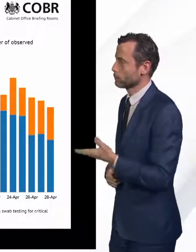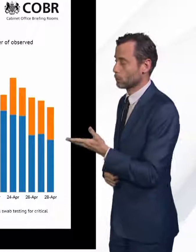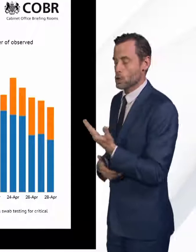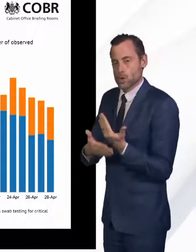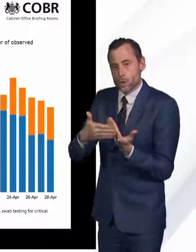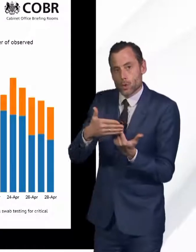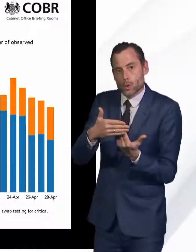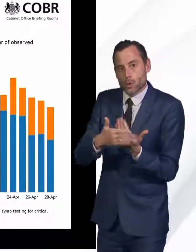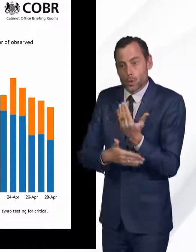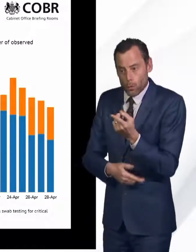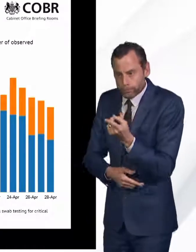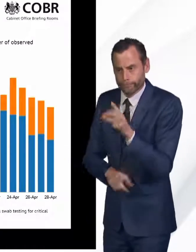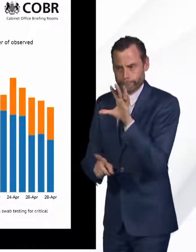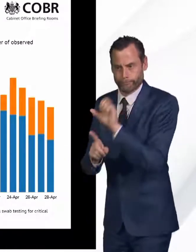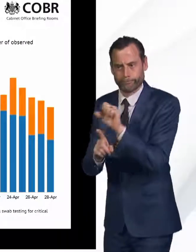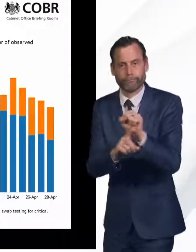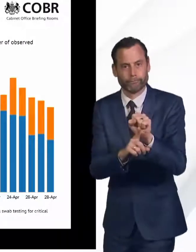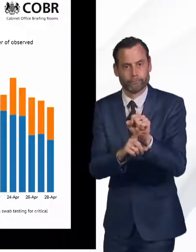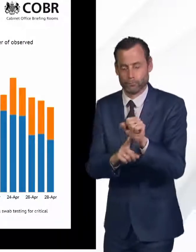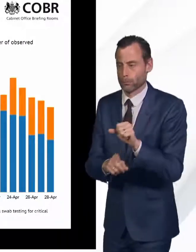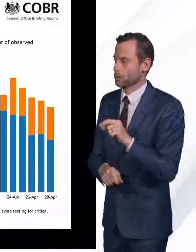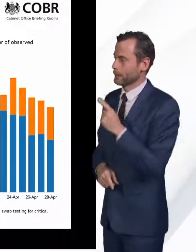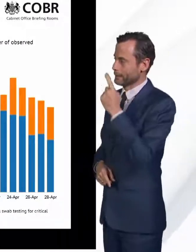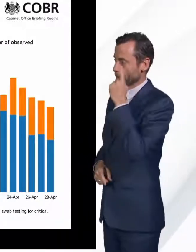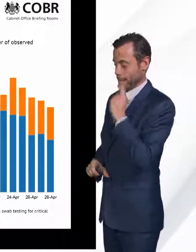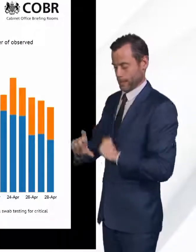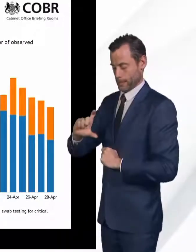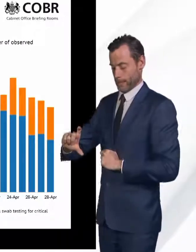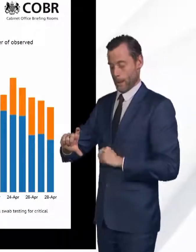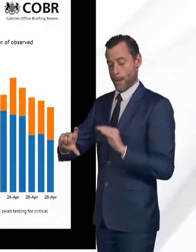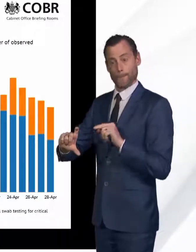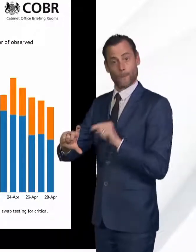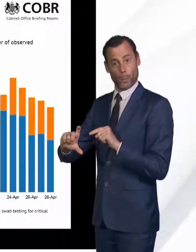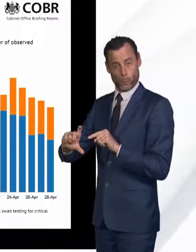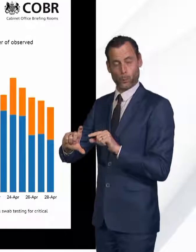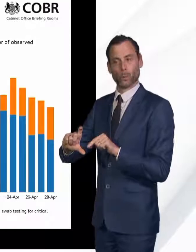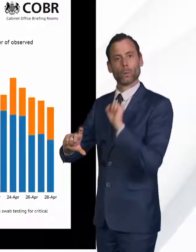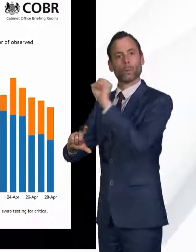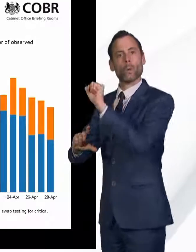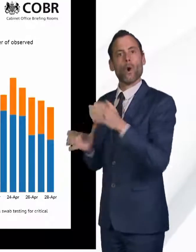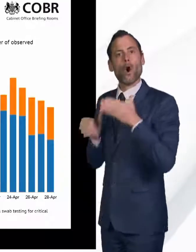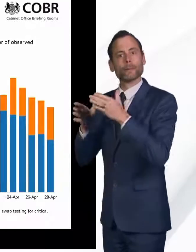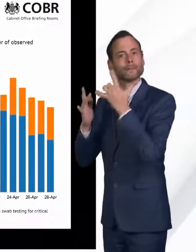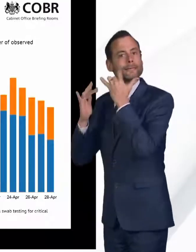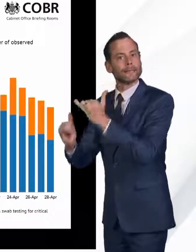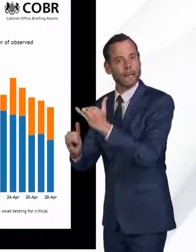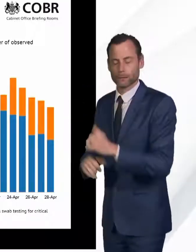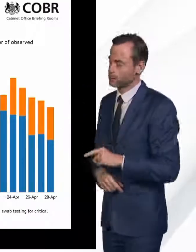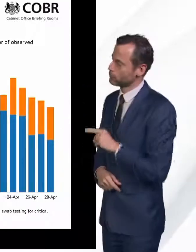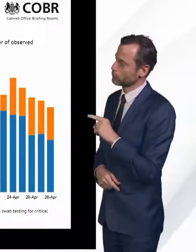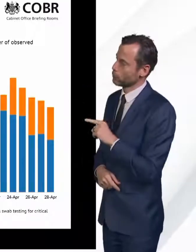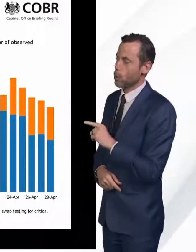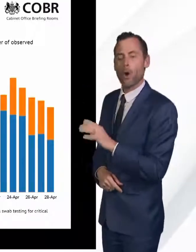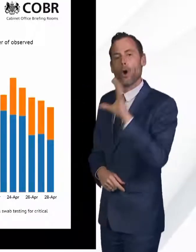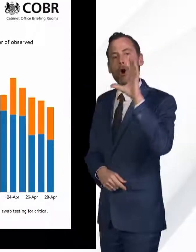new positive tests. In dark blue is tests that happened in hospitals, and in orange is